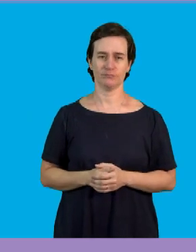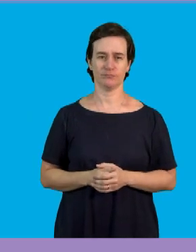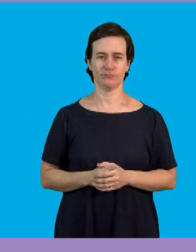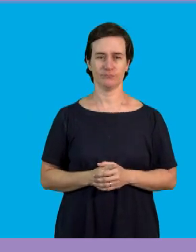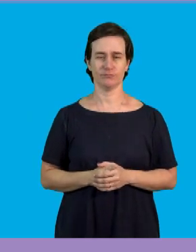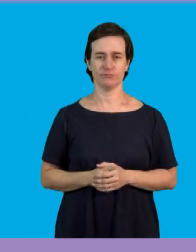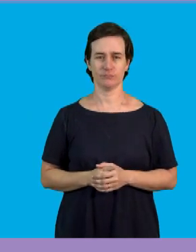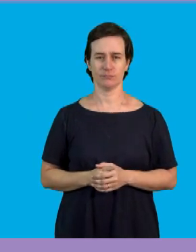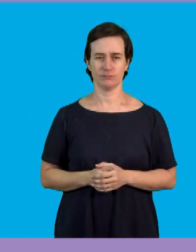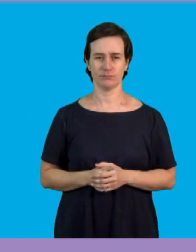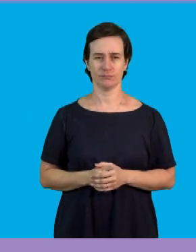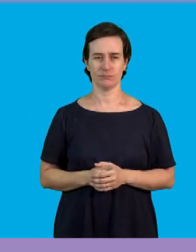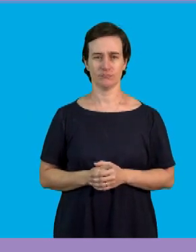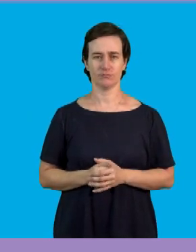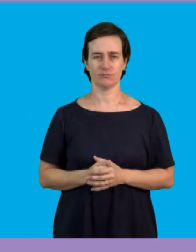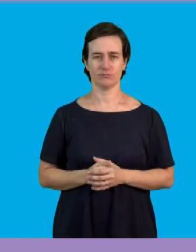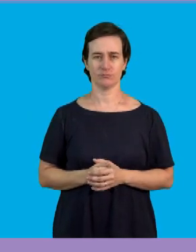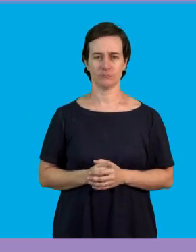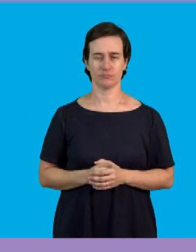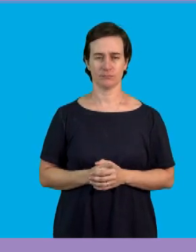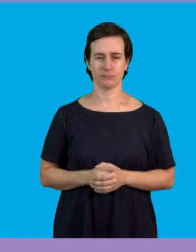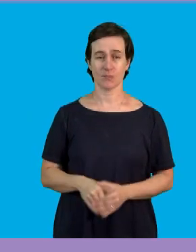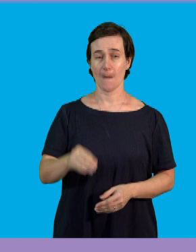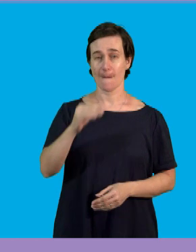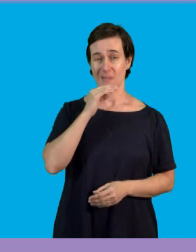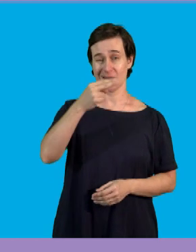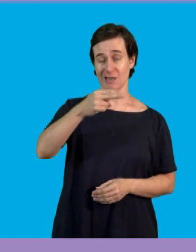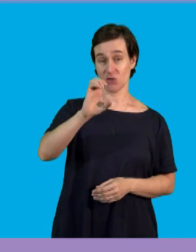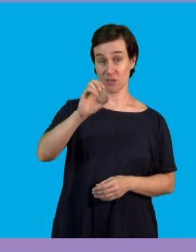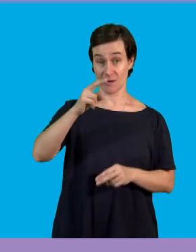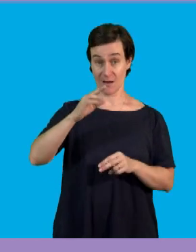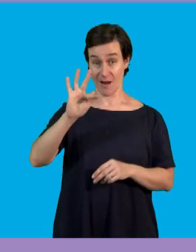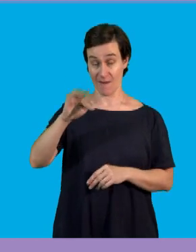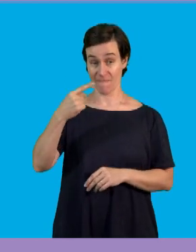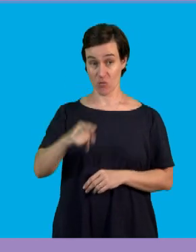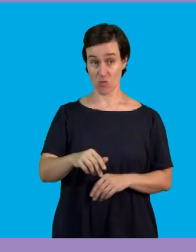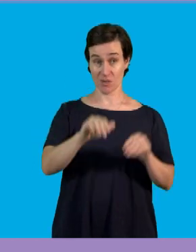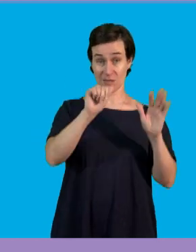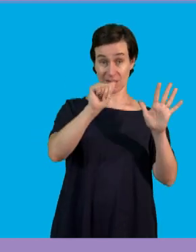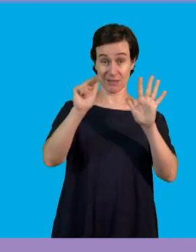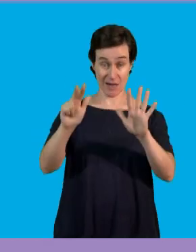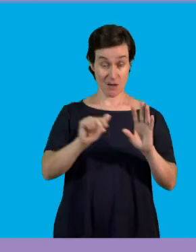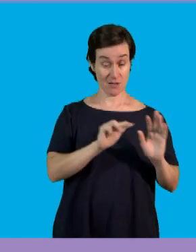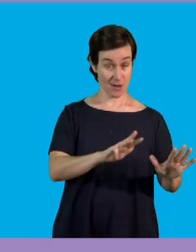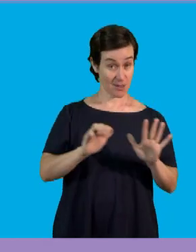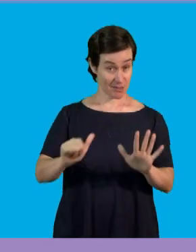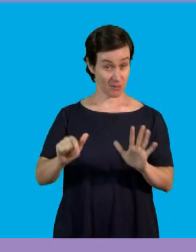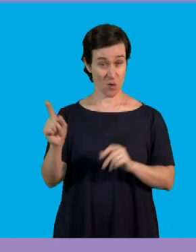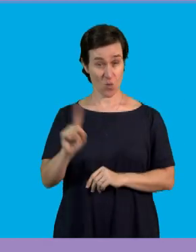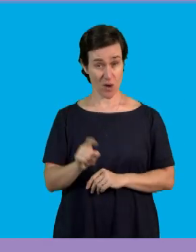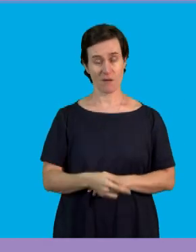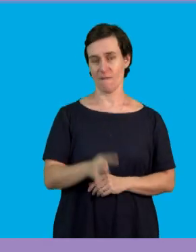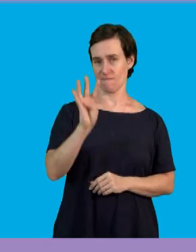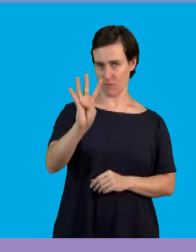2 again, and my answer for the highest common factor between 68 and 96 is going to be